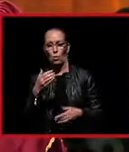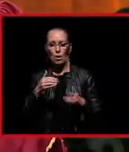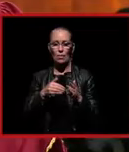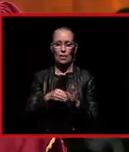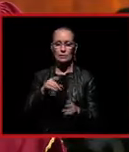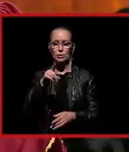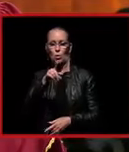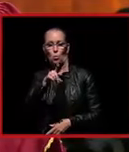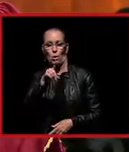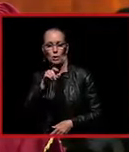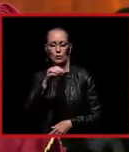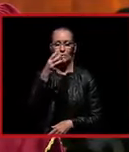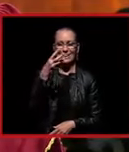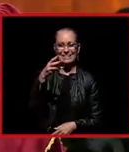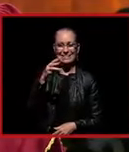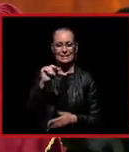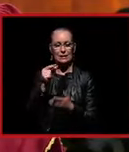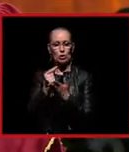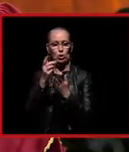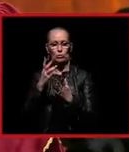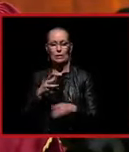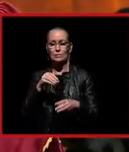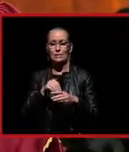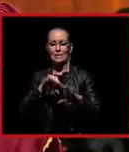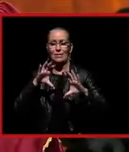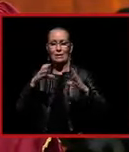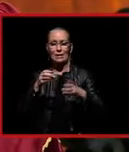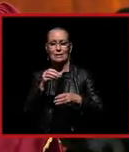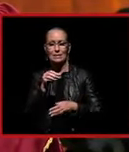1,116 graduates in the class of 2014.